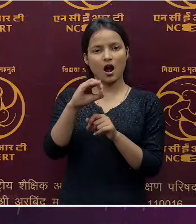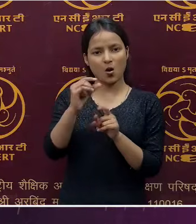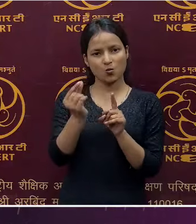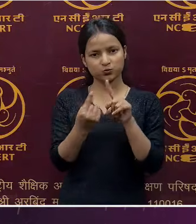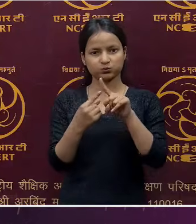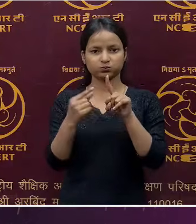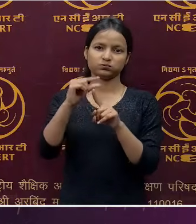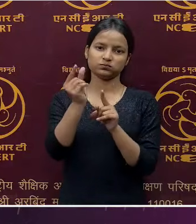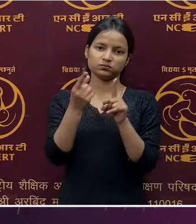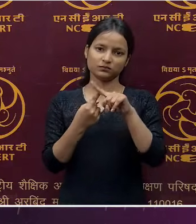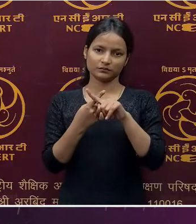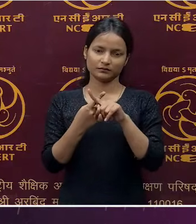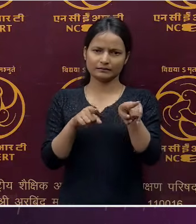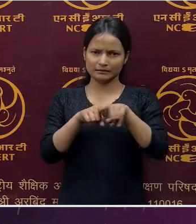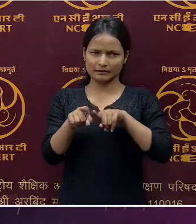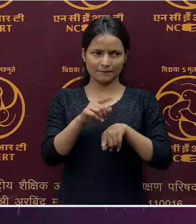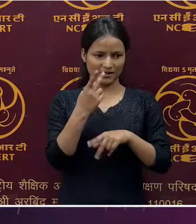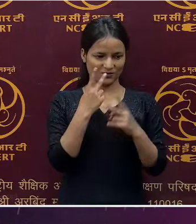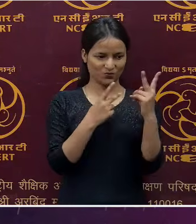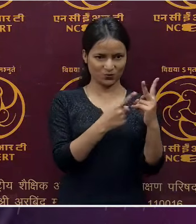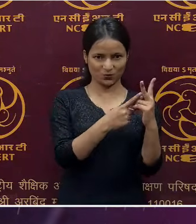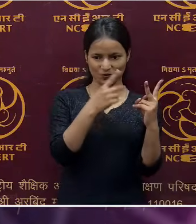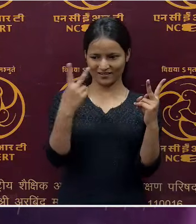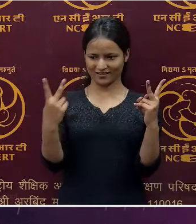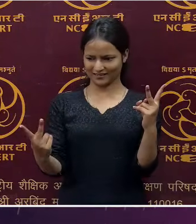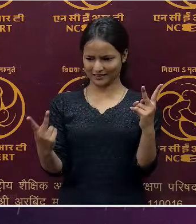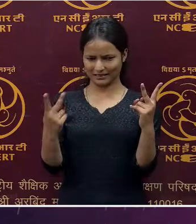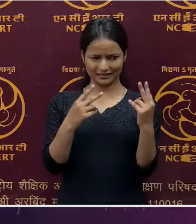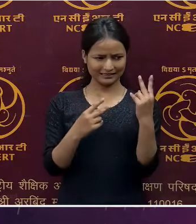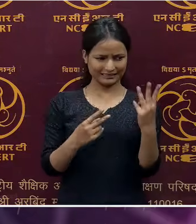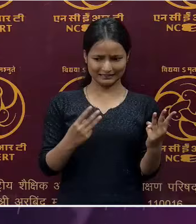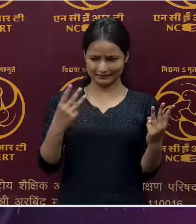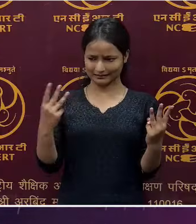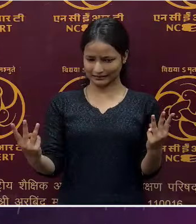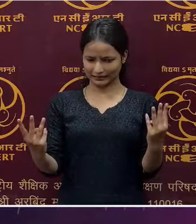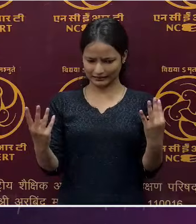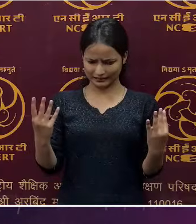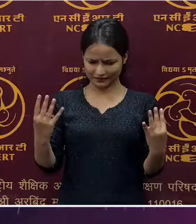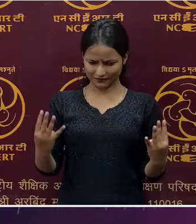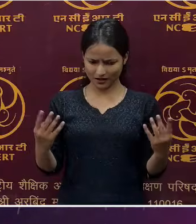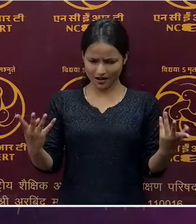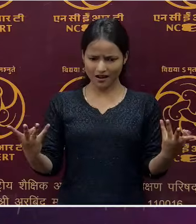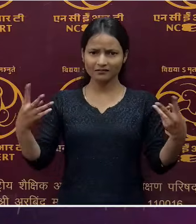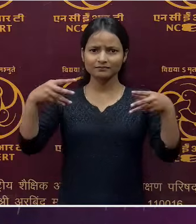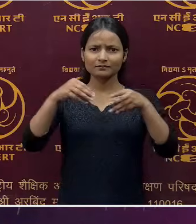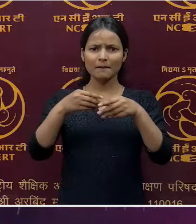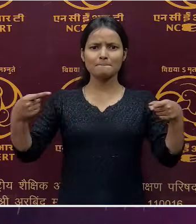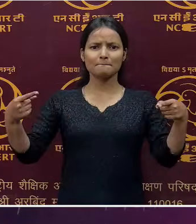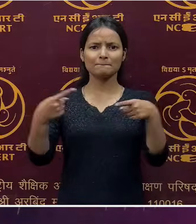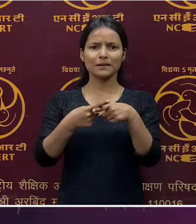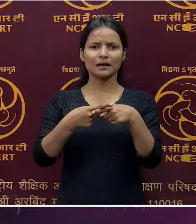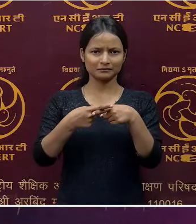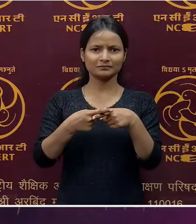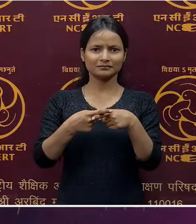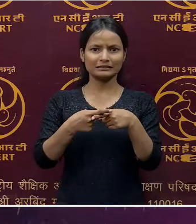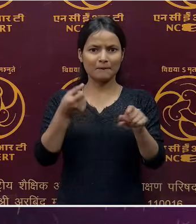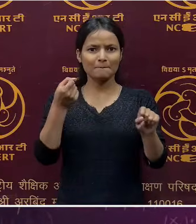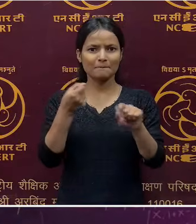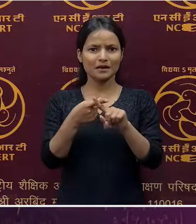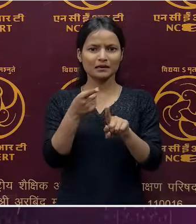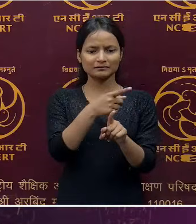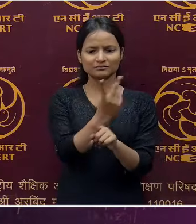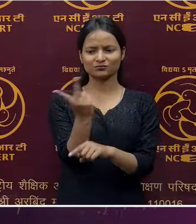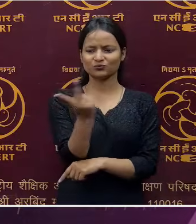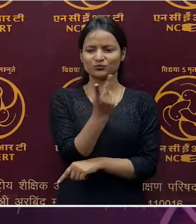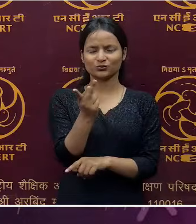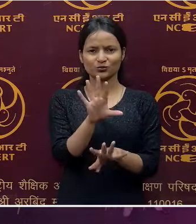to 2, 2 is related to 2, 3 is related to 3 and 4 is related to 3. So we can see that there are two